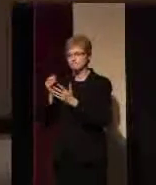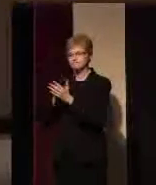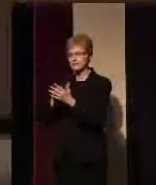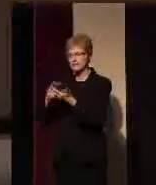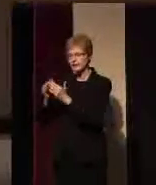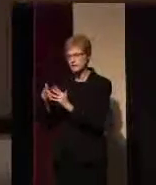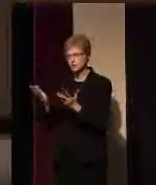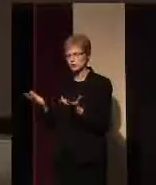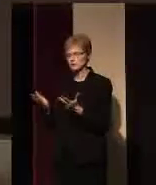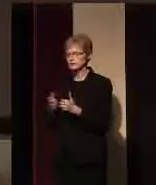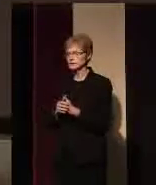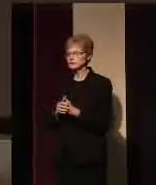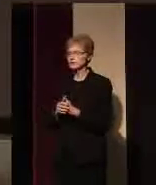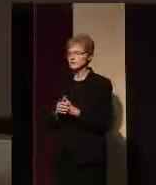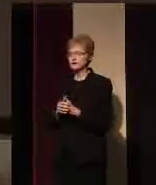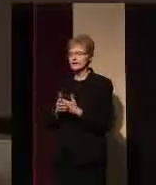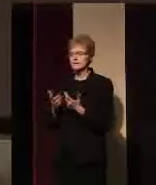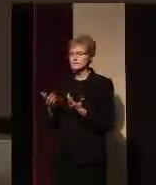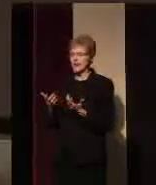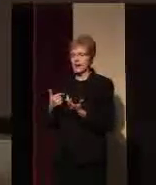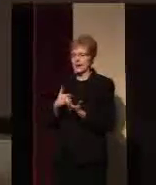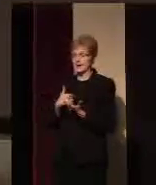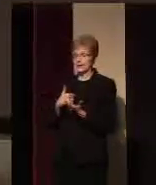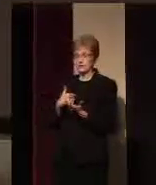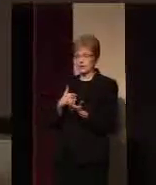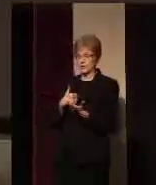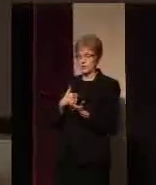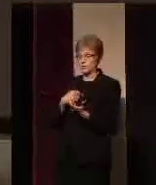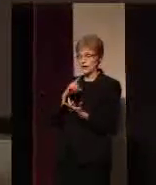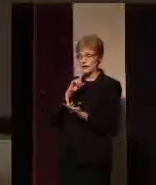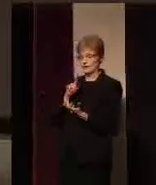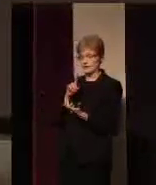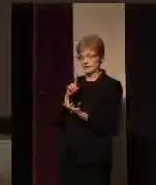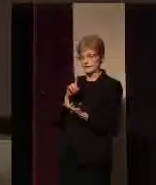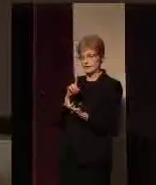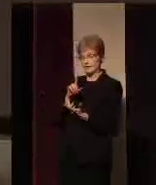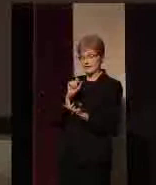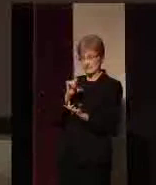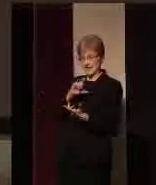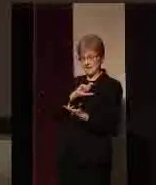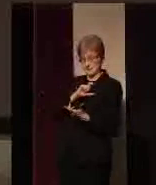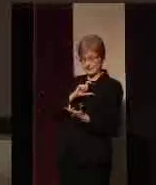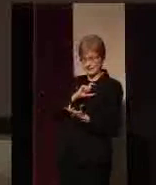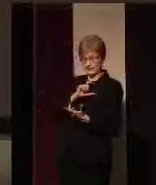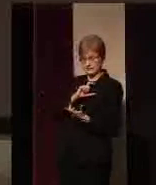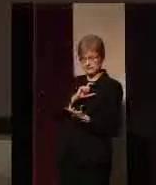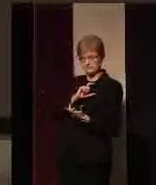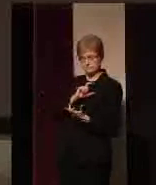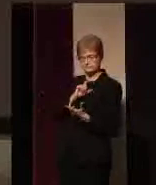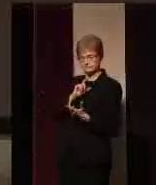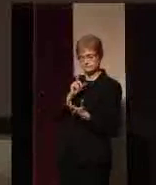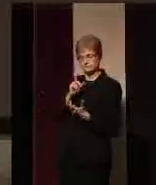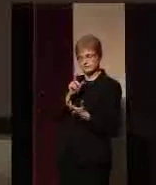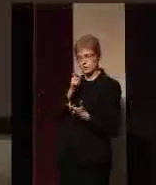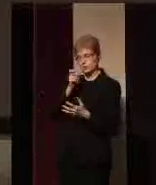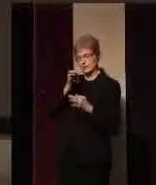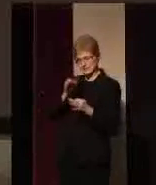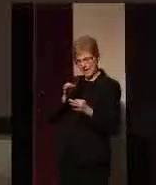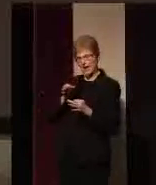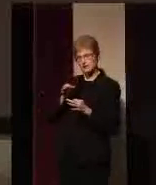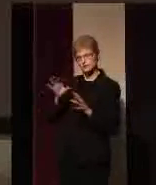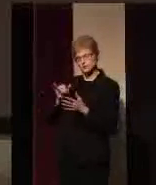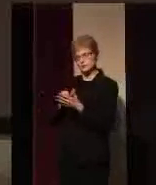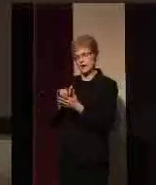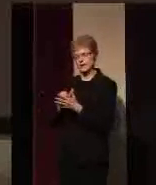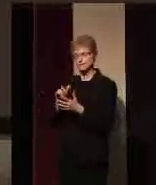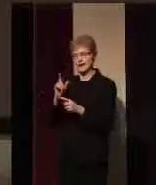cannot speak, and I'm not going to speak on behalf of the Unified Command that made the decisions to deploy the tactics that they deployed. I will tell you